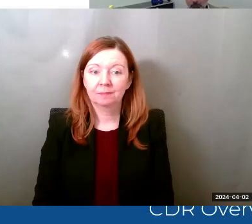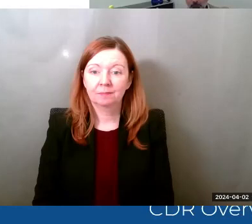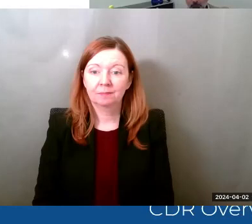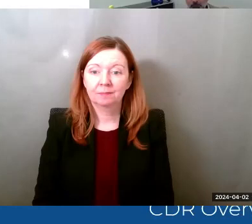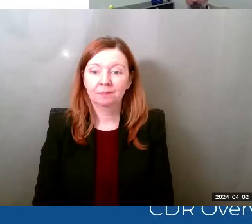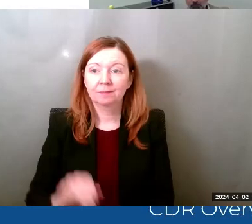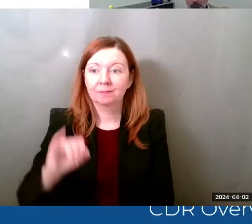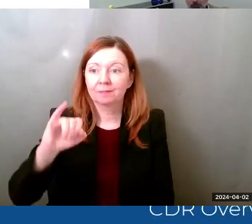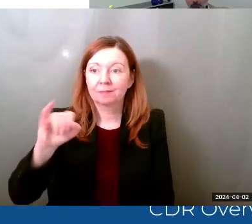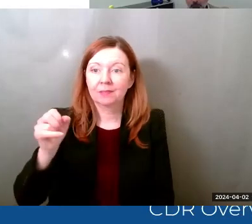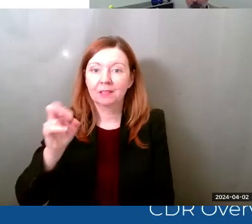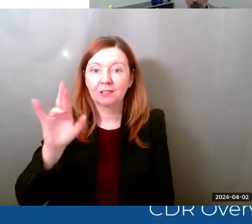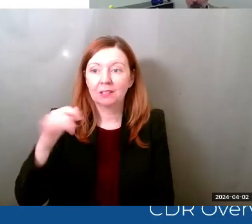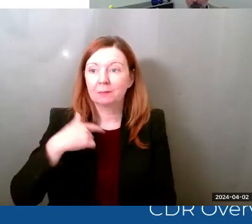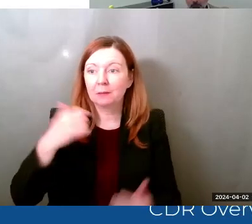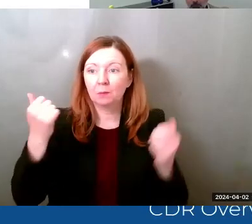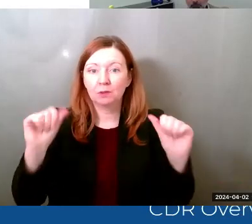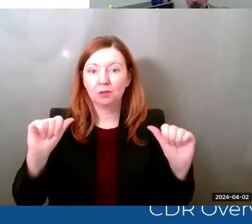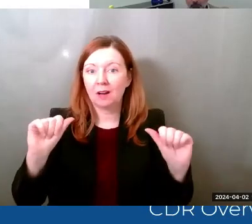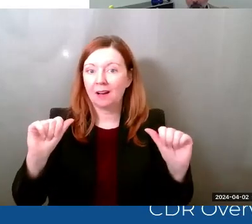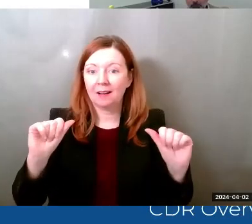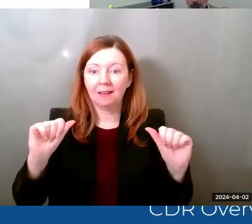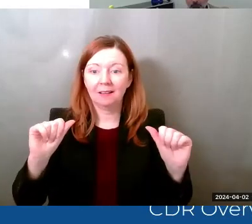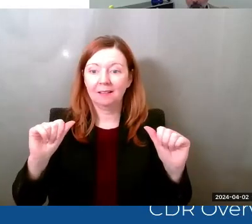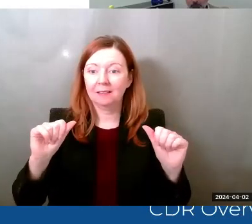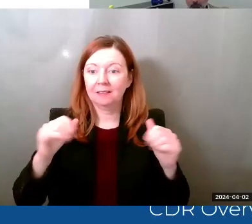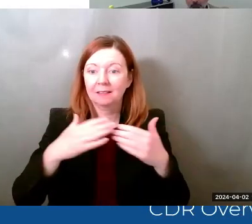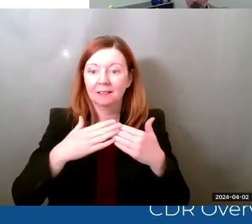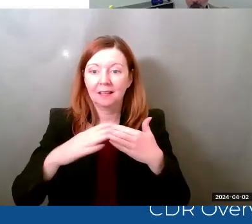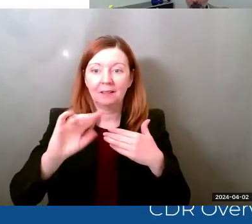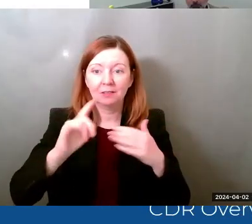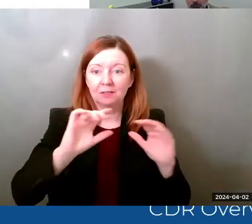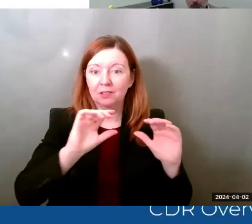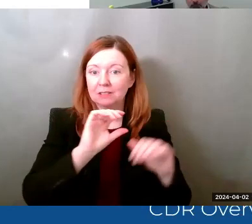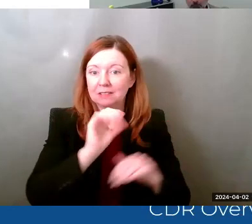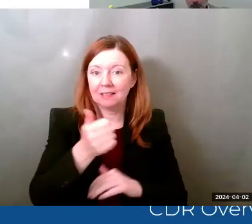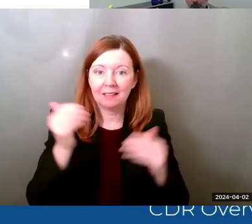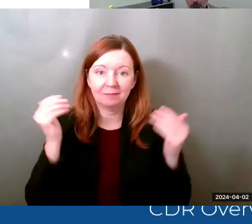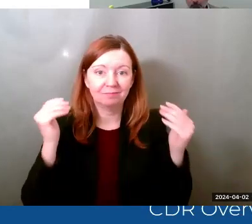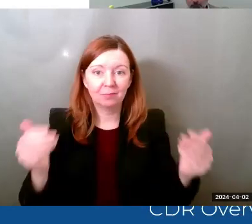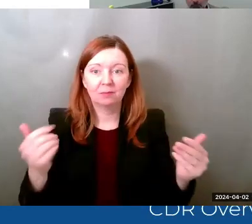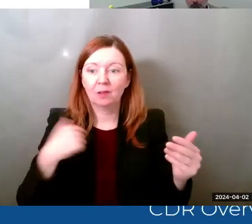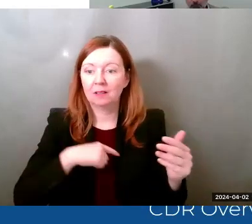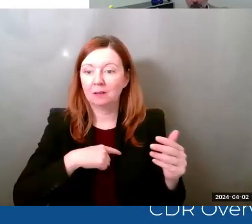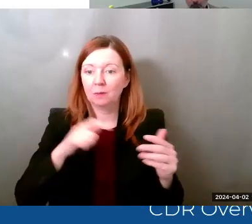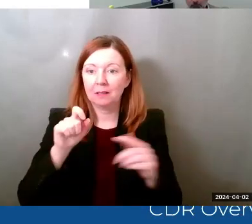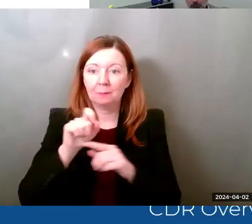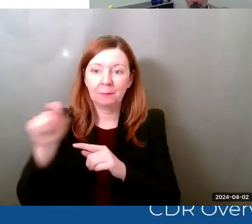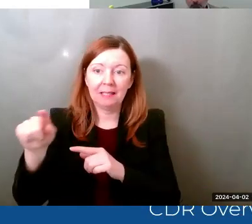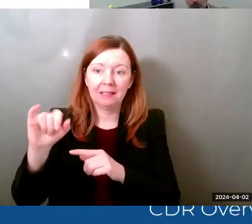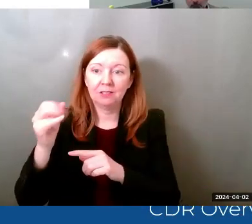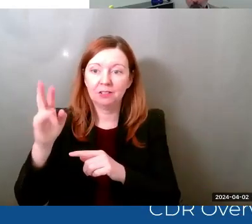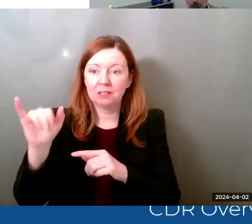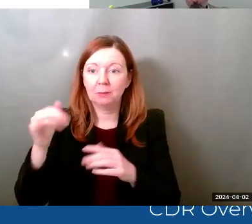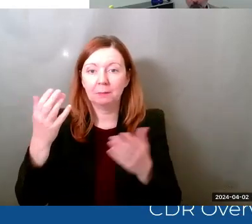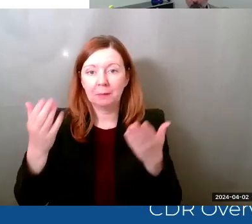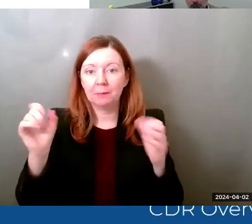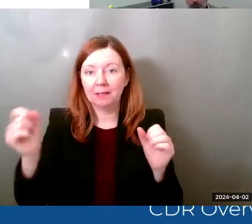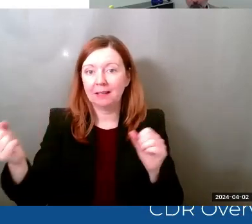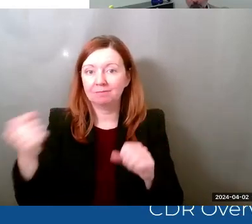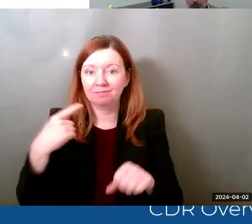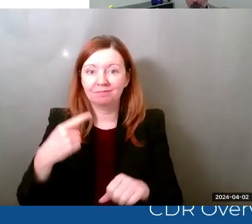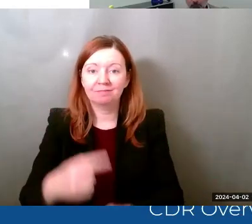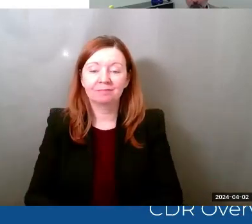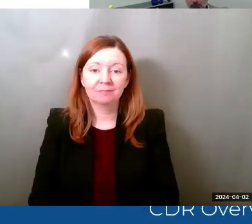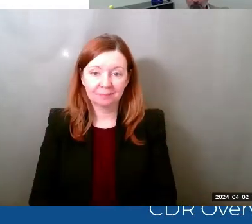Jeremy, we will try to get back to you after the first 10. Michael, we can move on. We'll ping Jeremy and see if he can get back to us in the Q&A. Thank